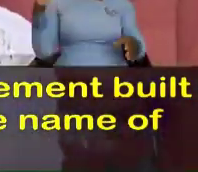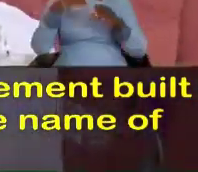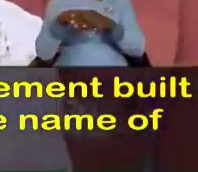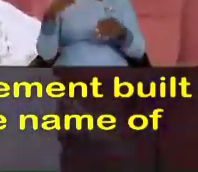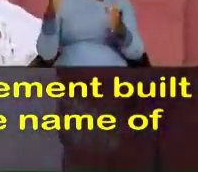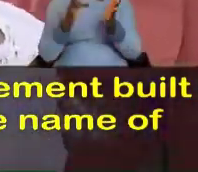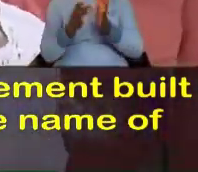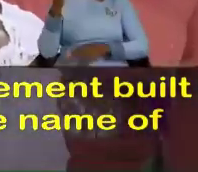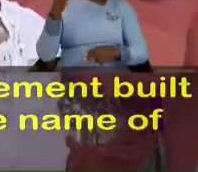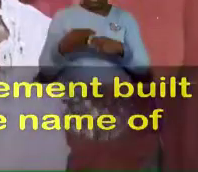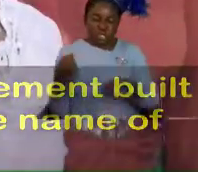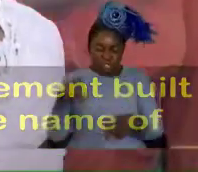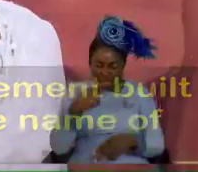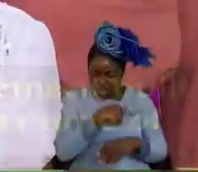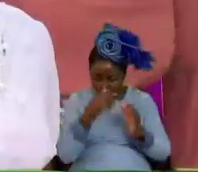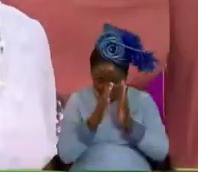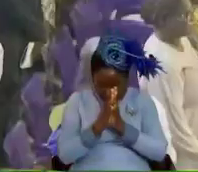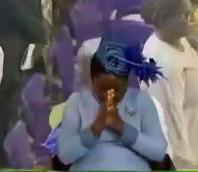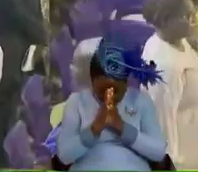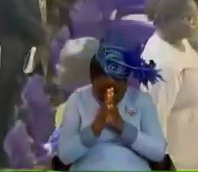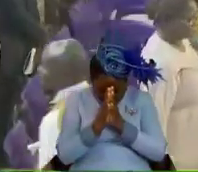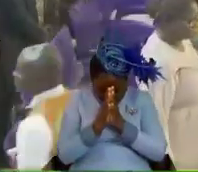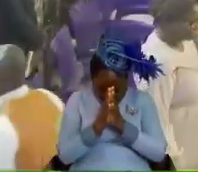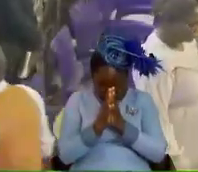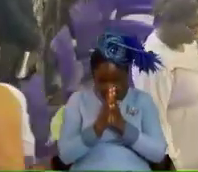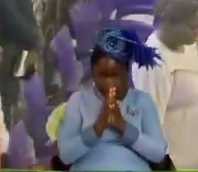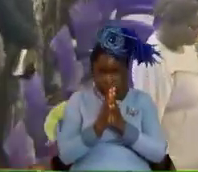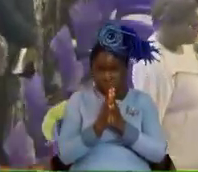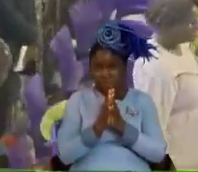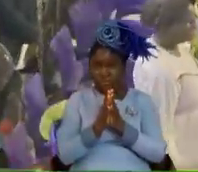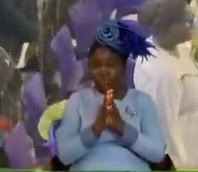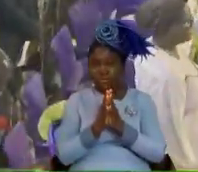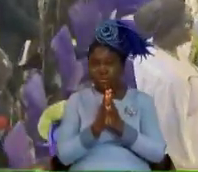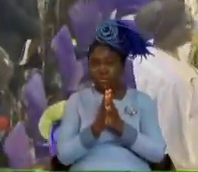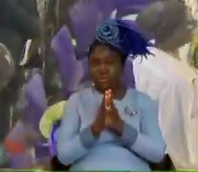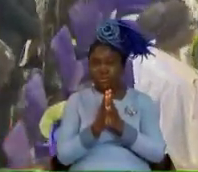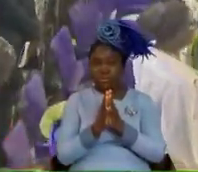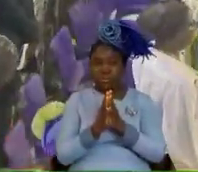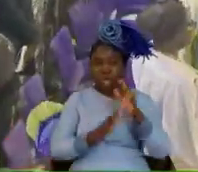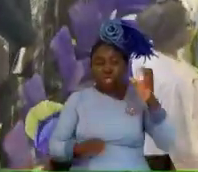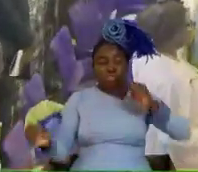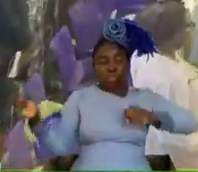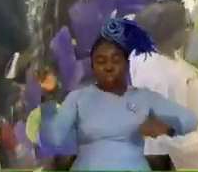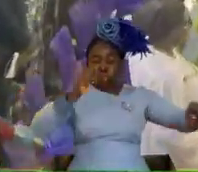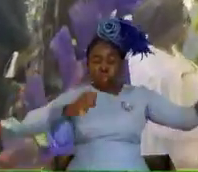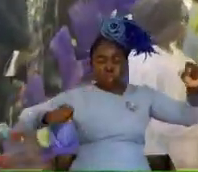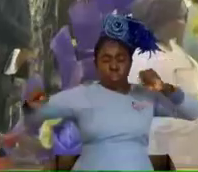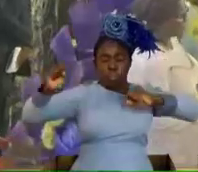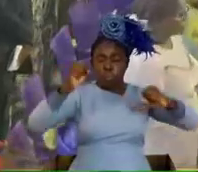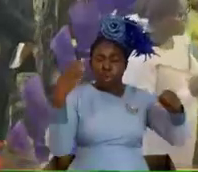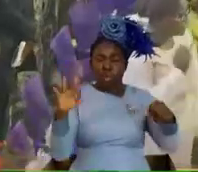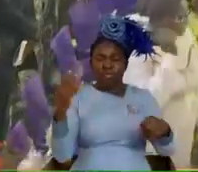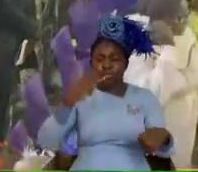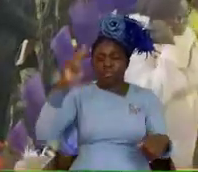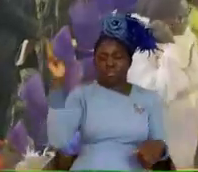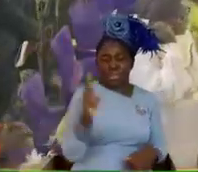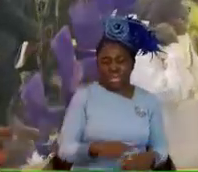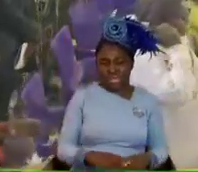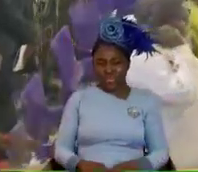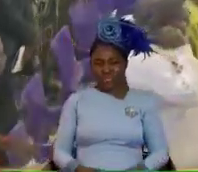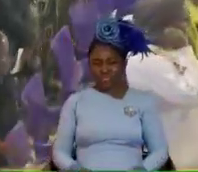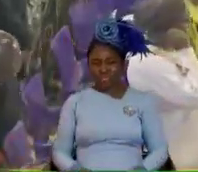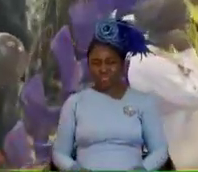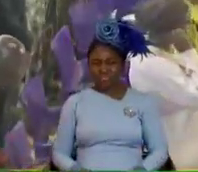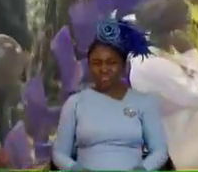Jesus' name we pray. Ni oruko Jesu. Storms of the wicked. Iji aweni